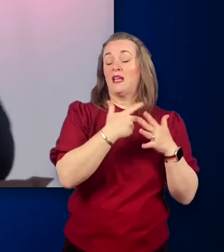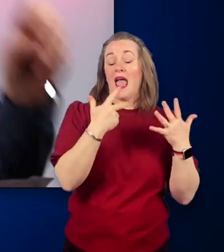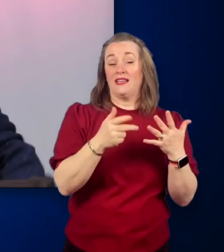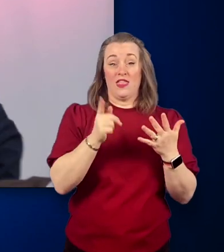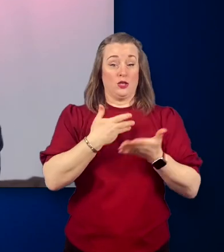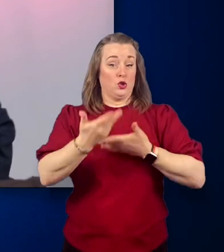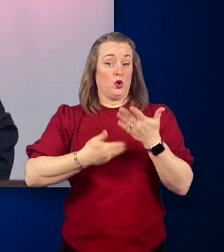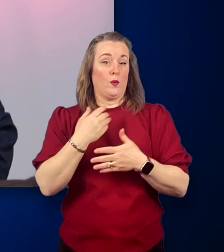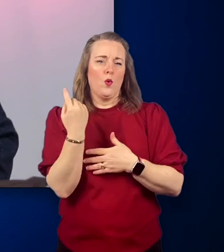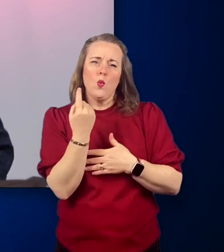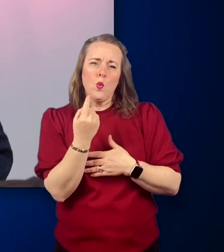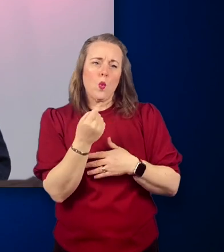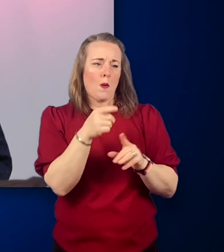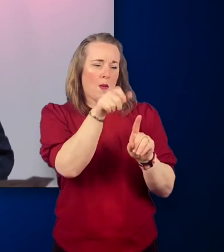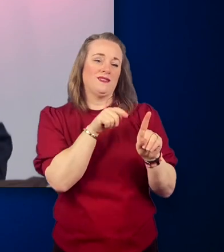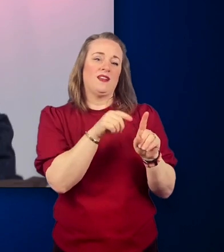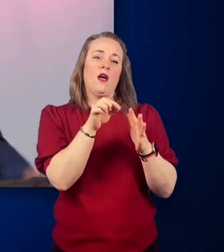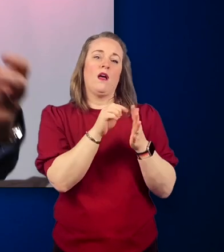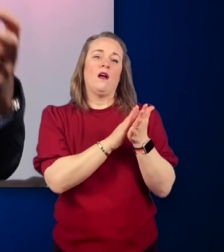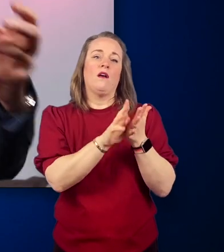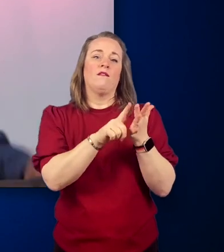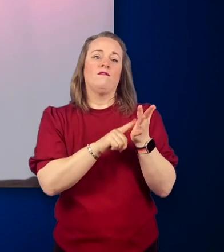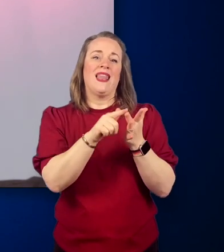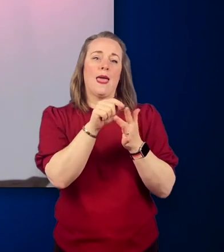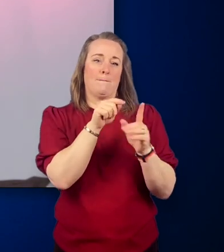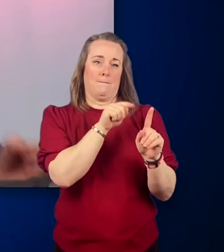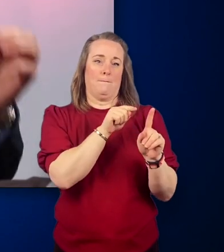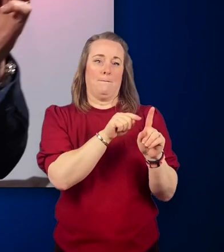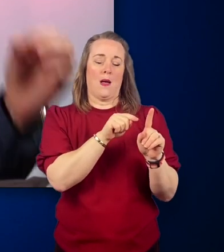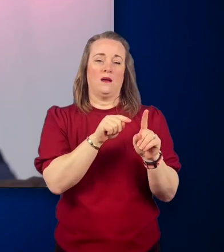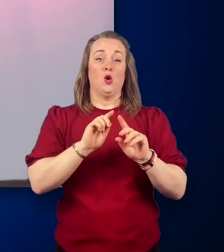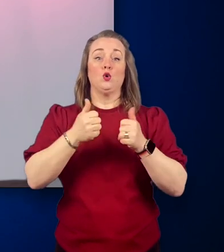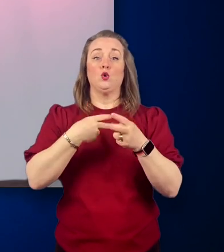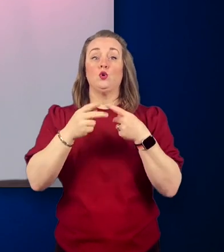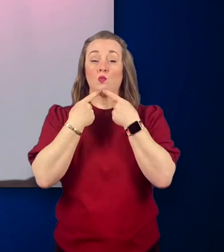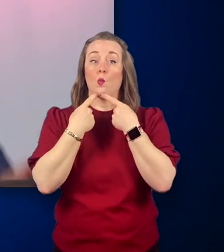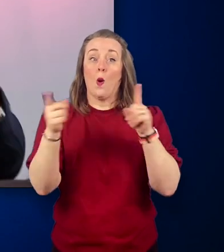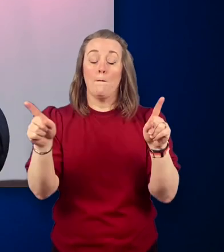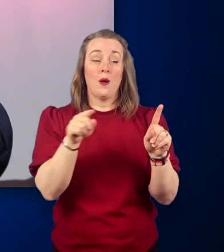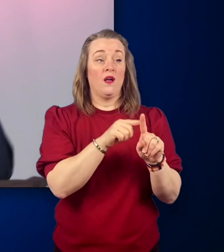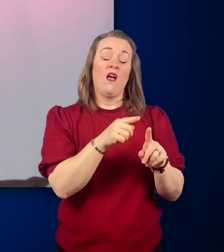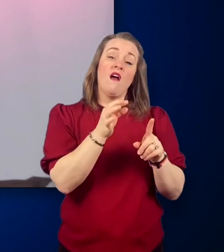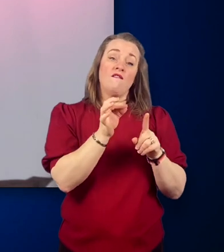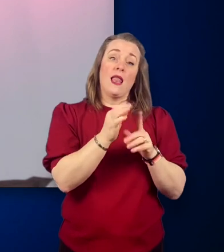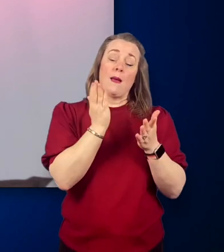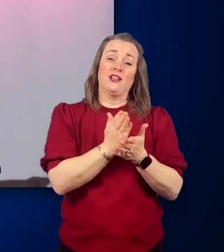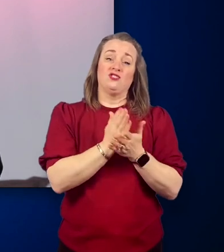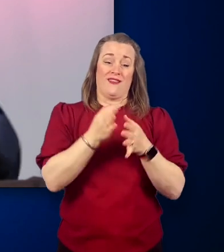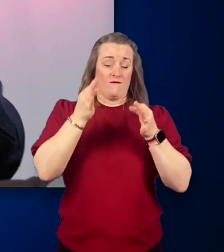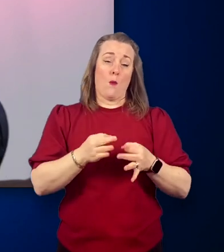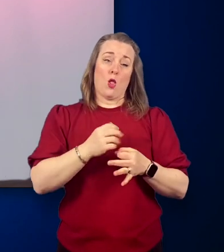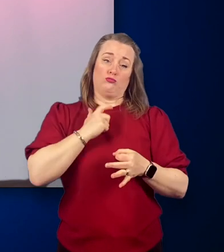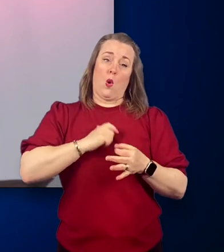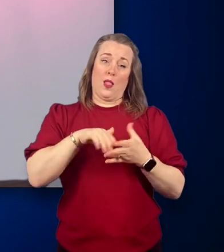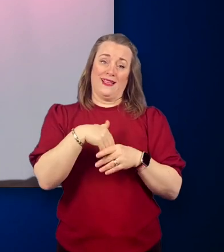Philip the evangelist. Philip was actually appointed as a deacon, but he was full of the Spirit, and